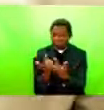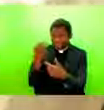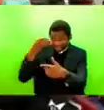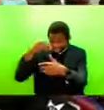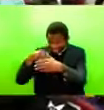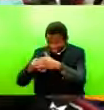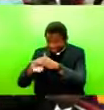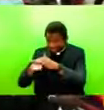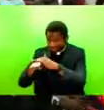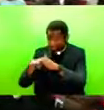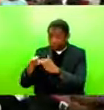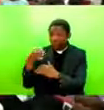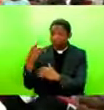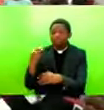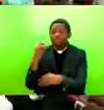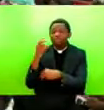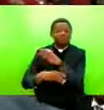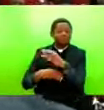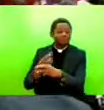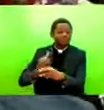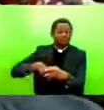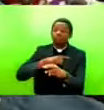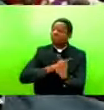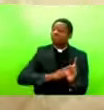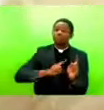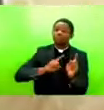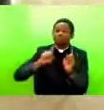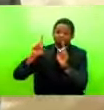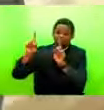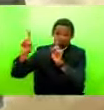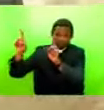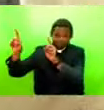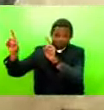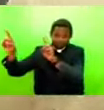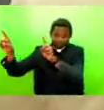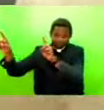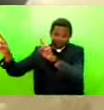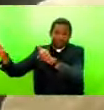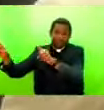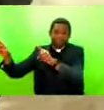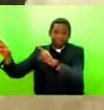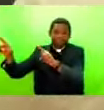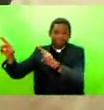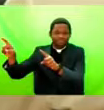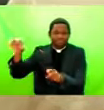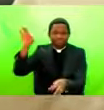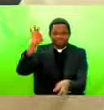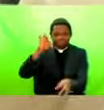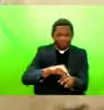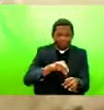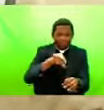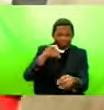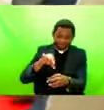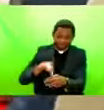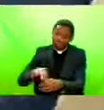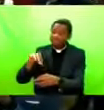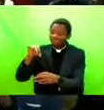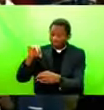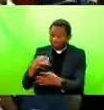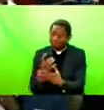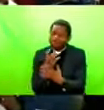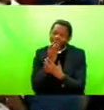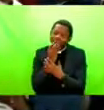all. Oh, into the world we go. You can present it to me, please. Oh, bearing